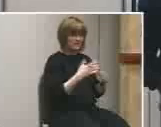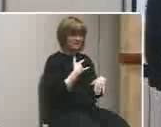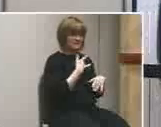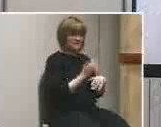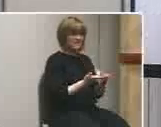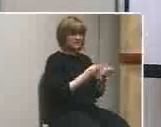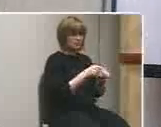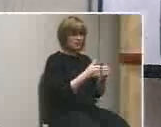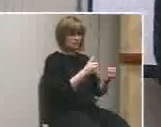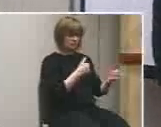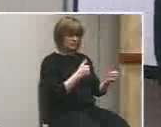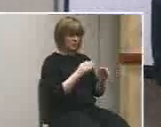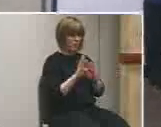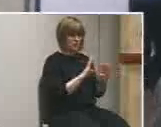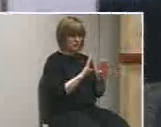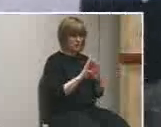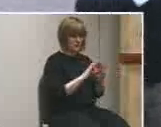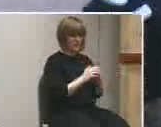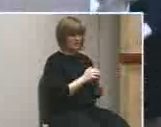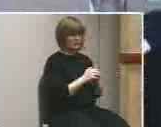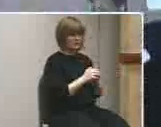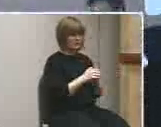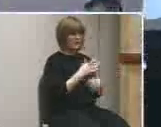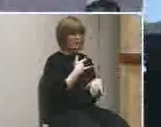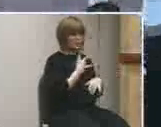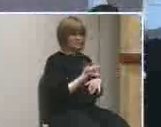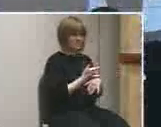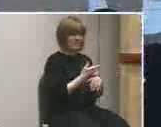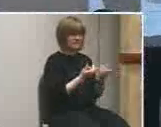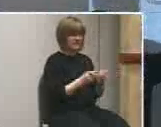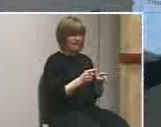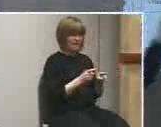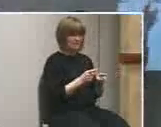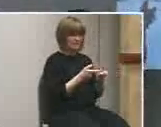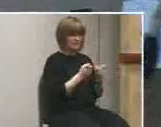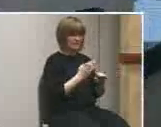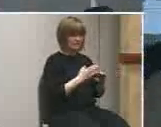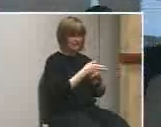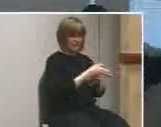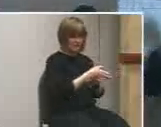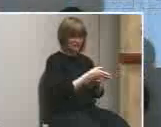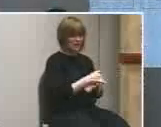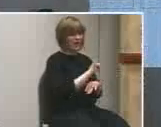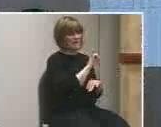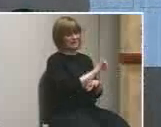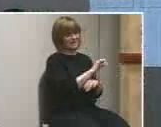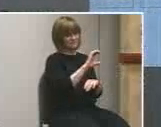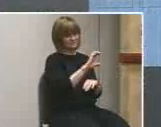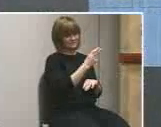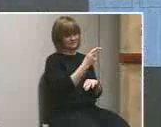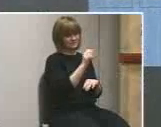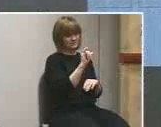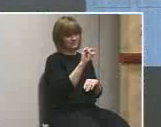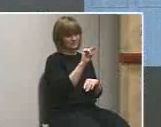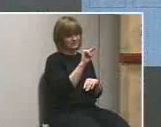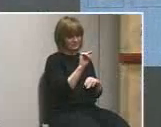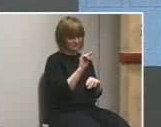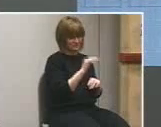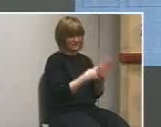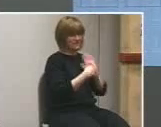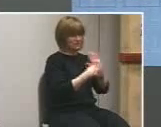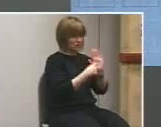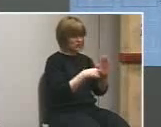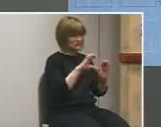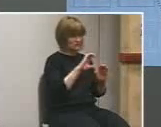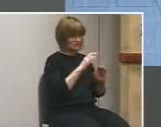before? What's the behavior? What tends to happen right after? There's your chain. It shows the